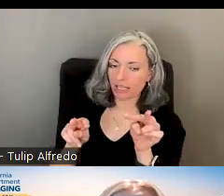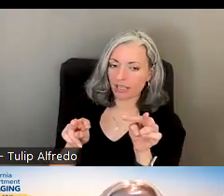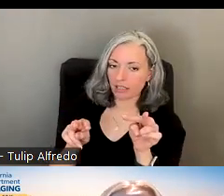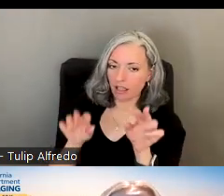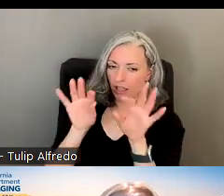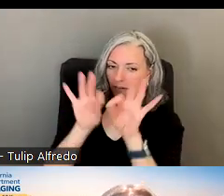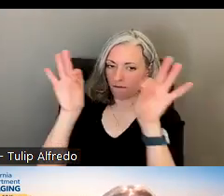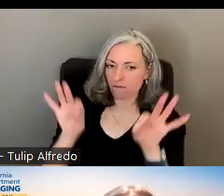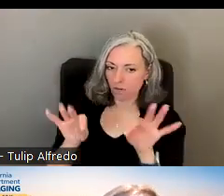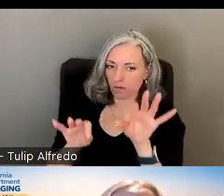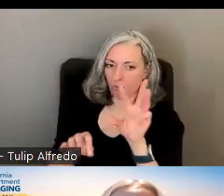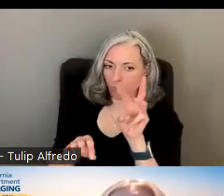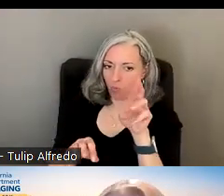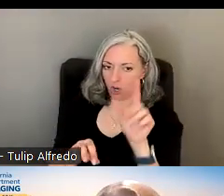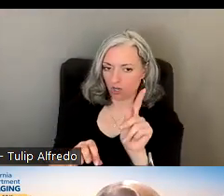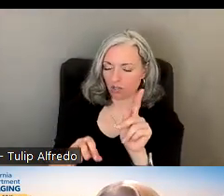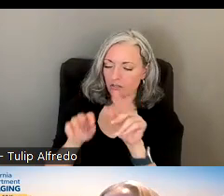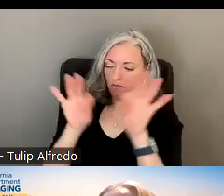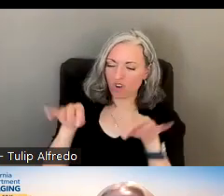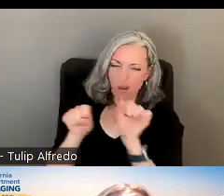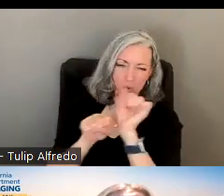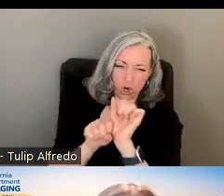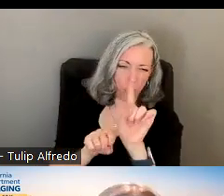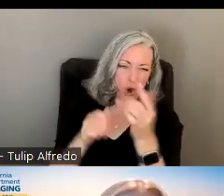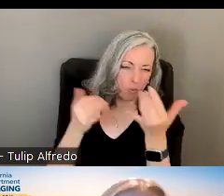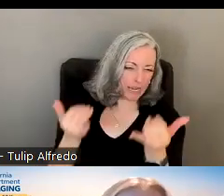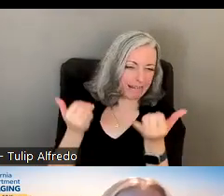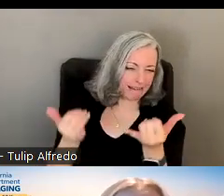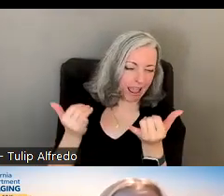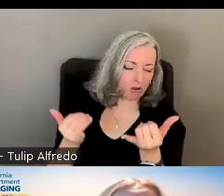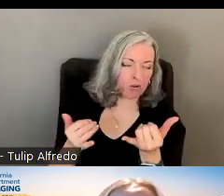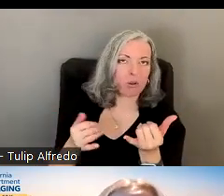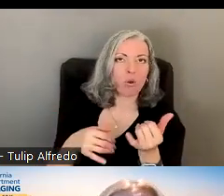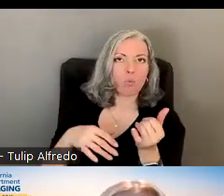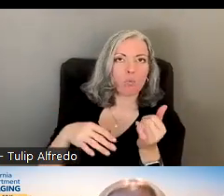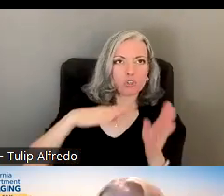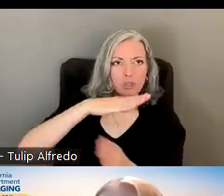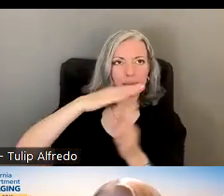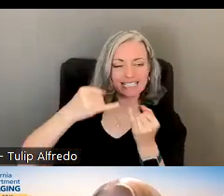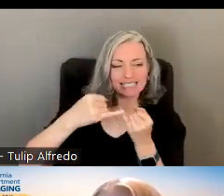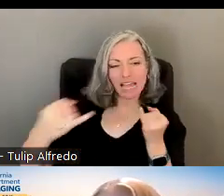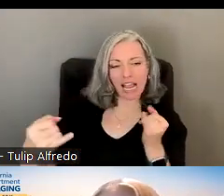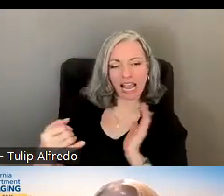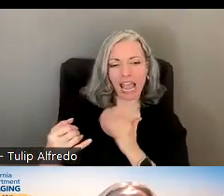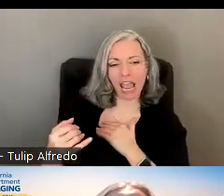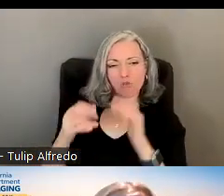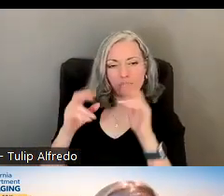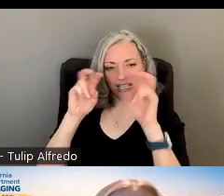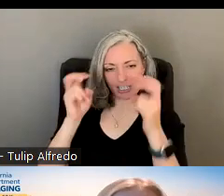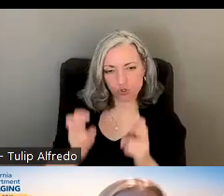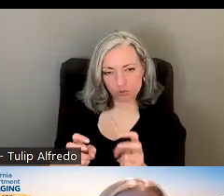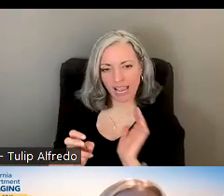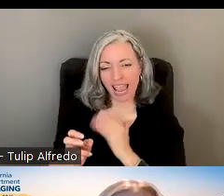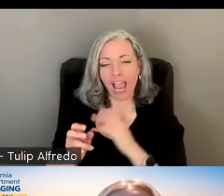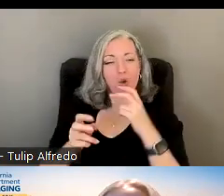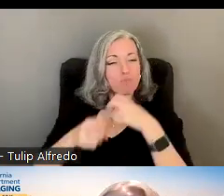framework where we can understand where are we now? What is the baseline of some of our problems and issues? Where do we